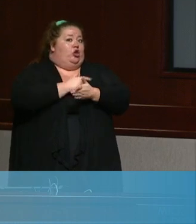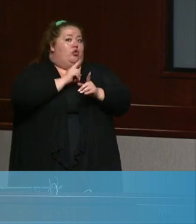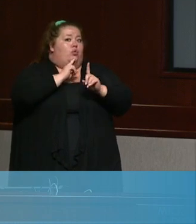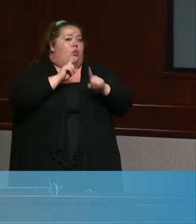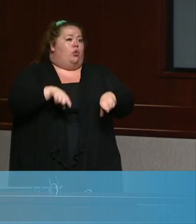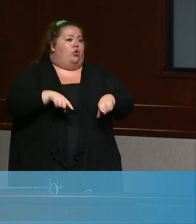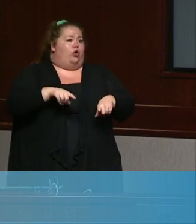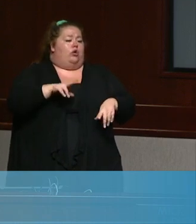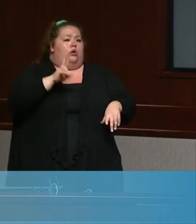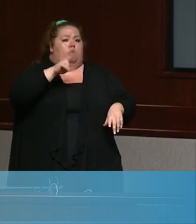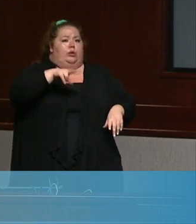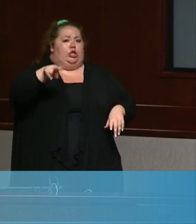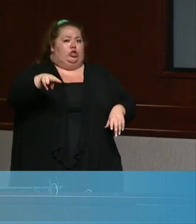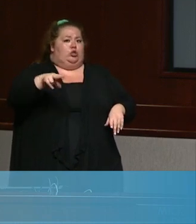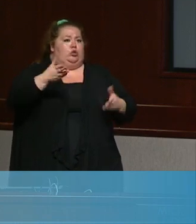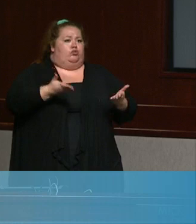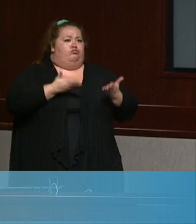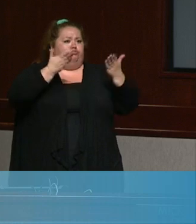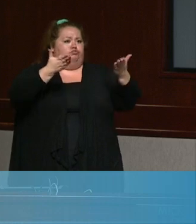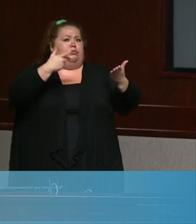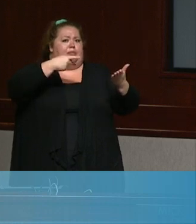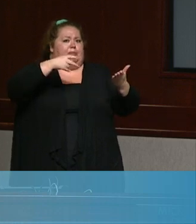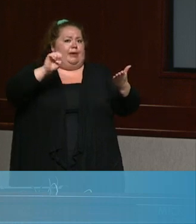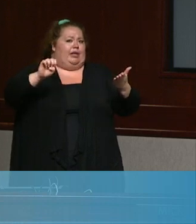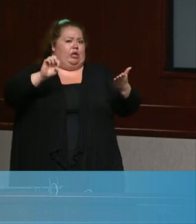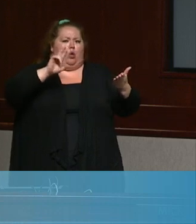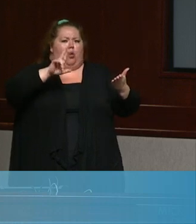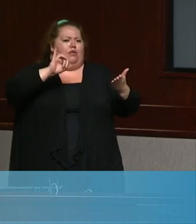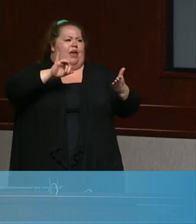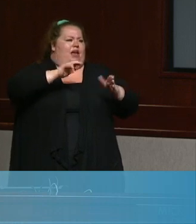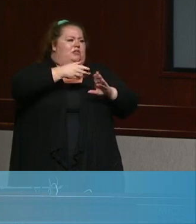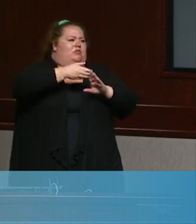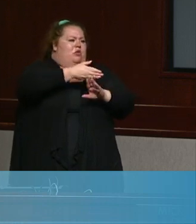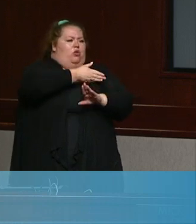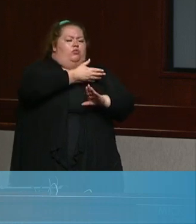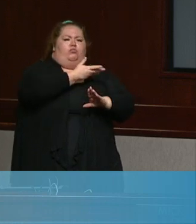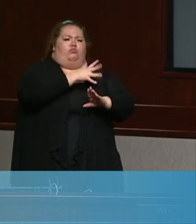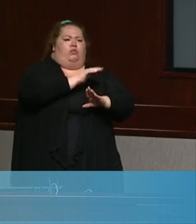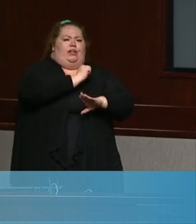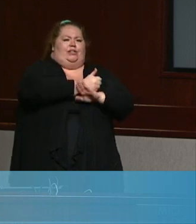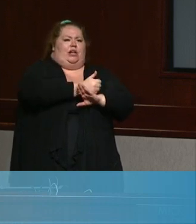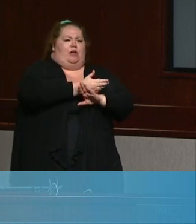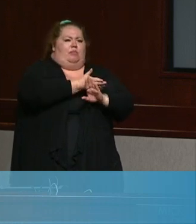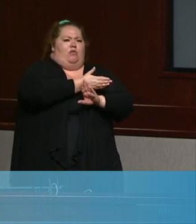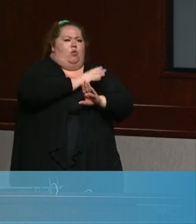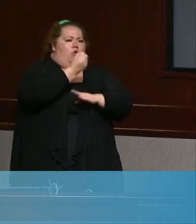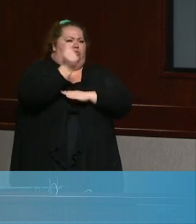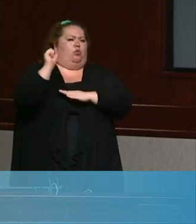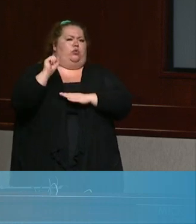of PPE to those local hospitals, or was this something that was already in the works before this protest happened?